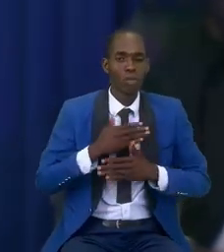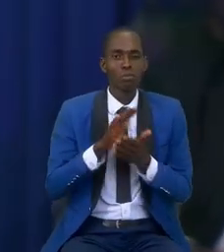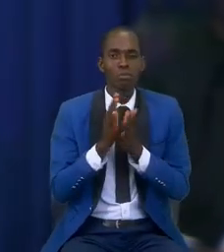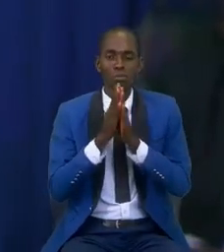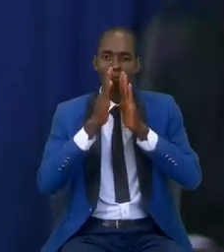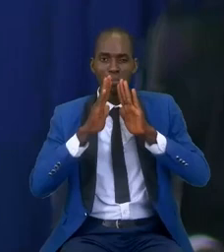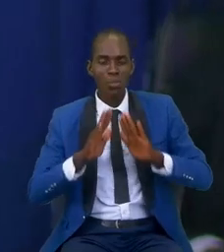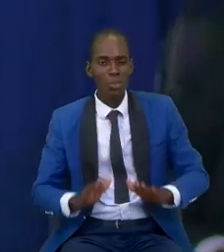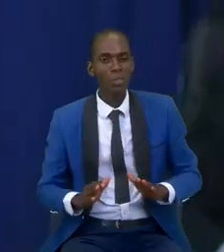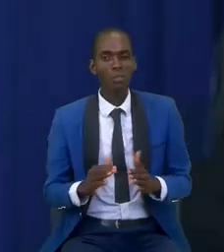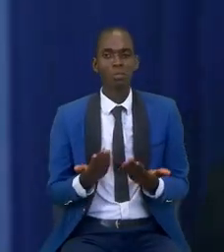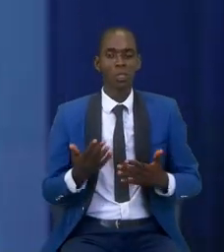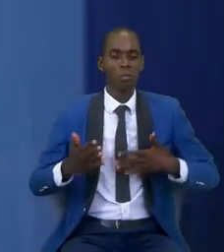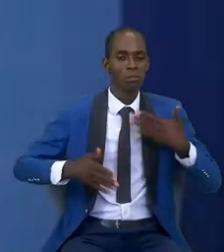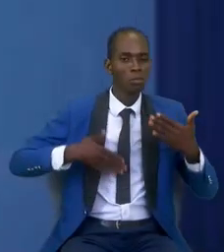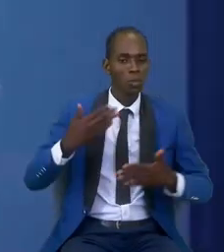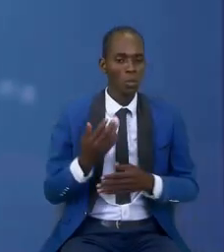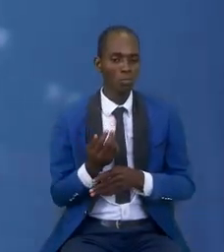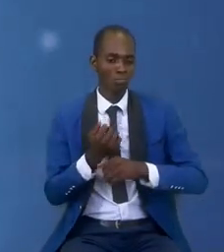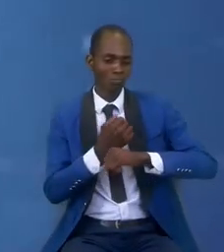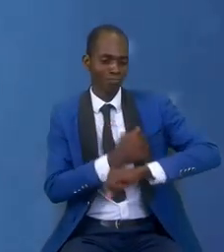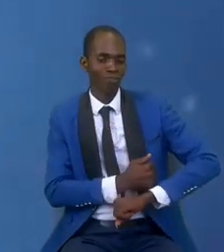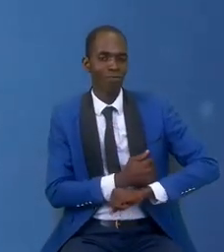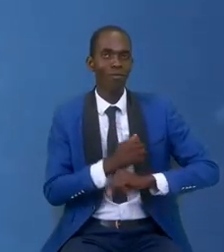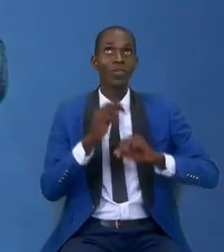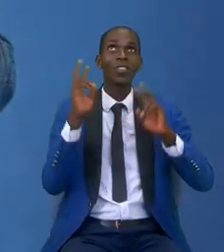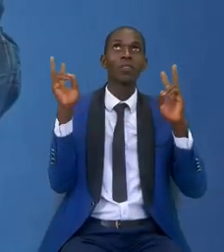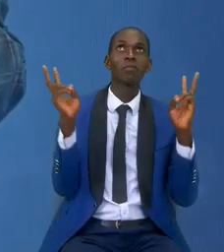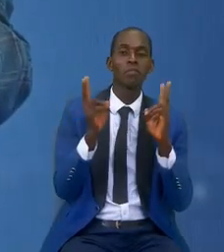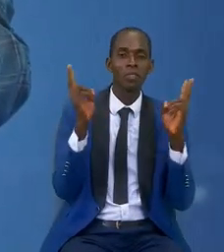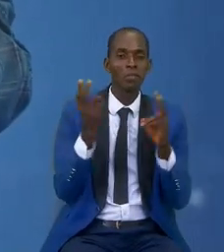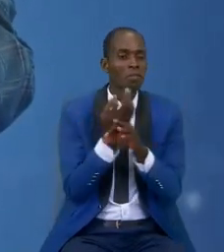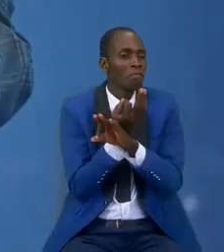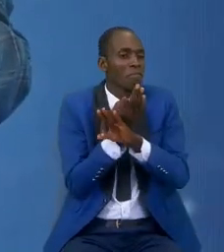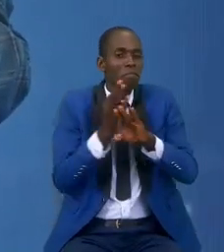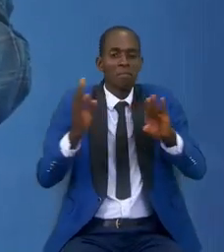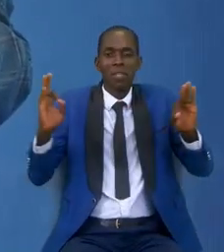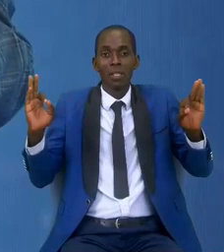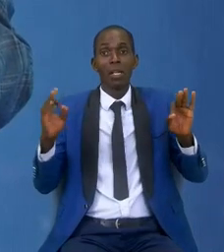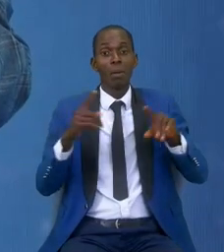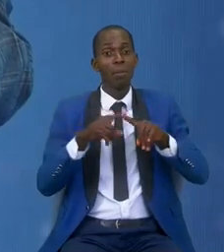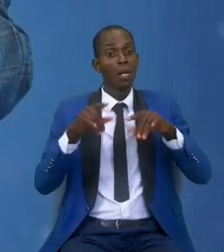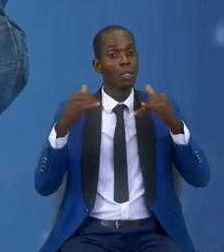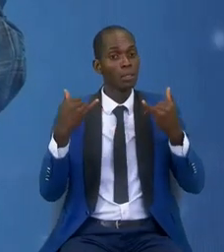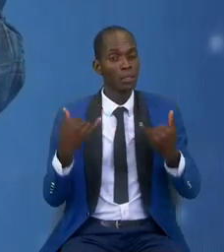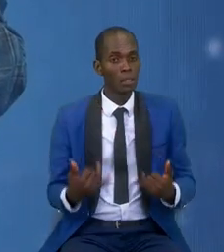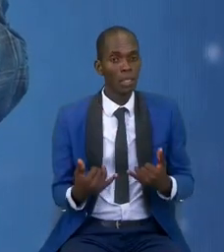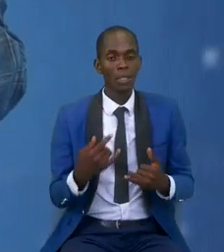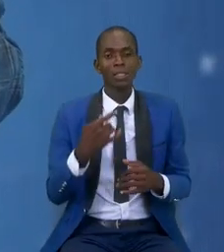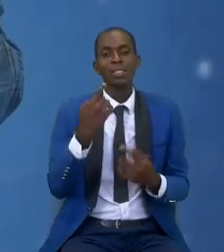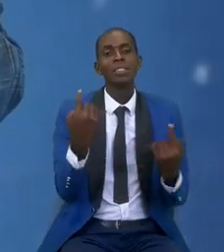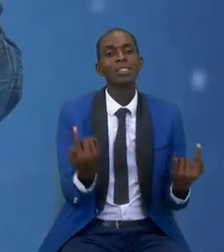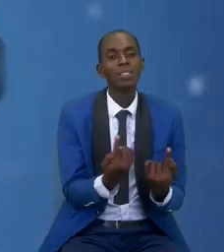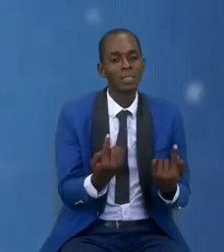we're at freedom but now it says says Satan the old Savage the devil